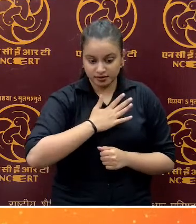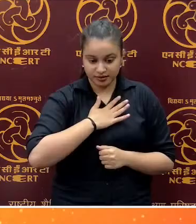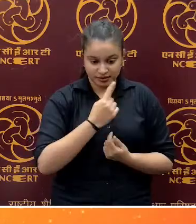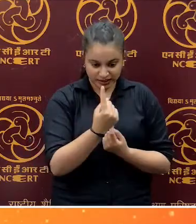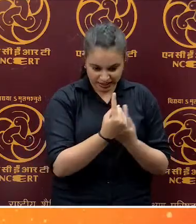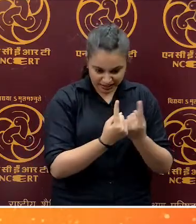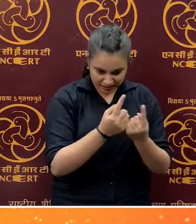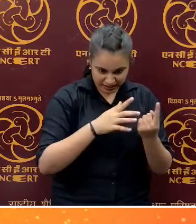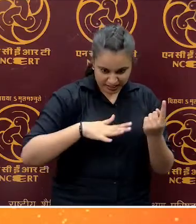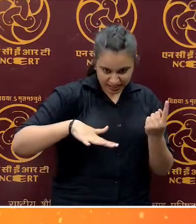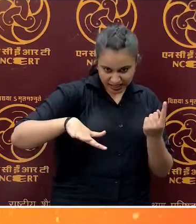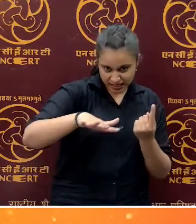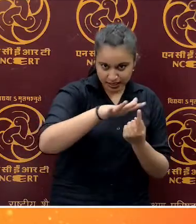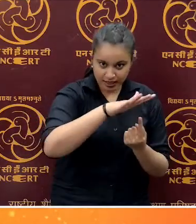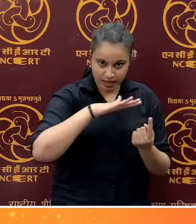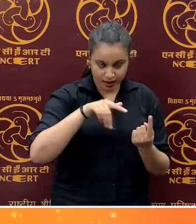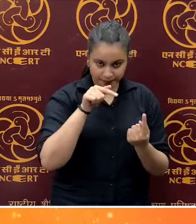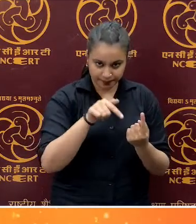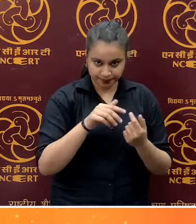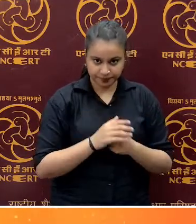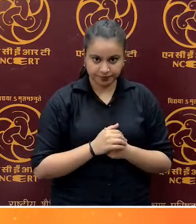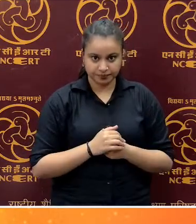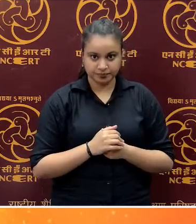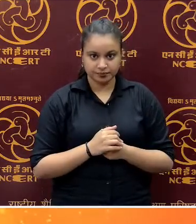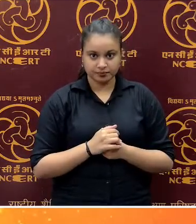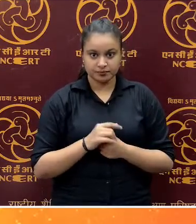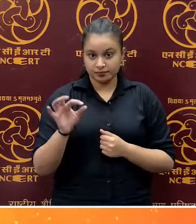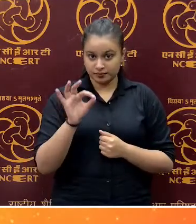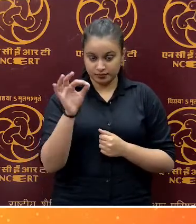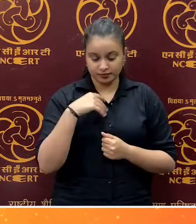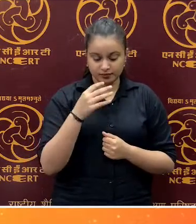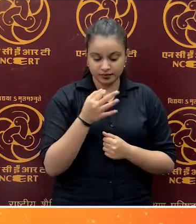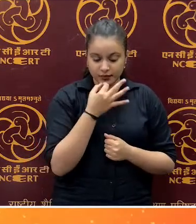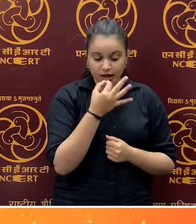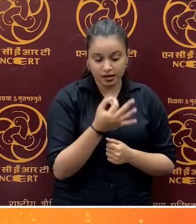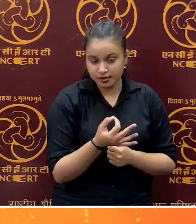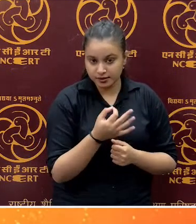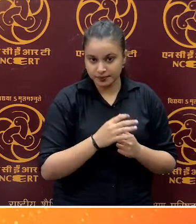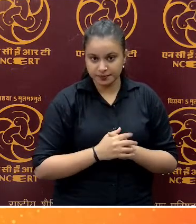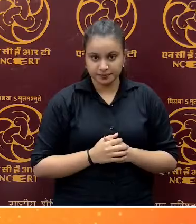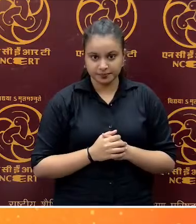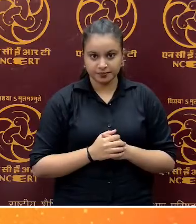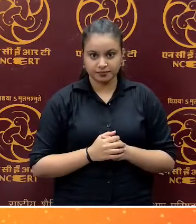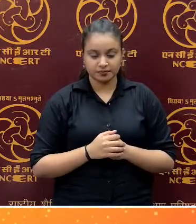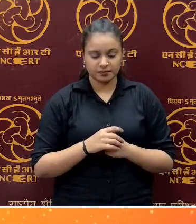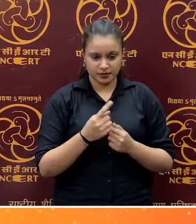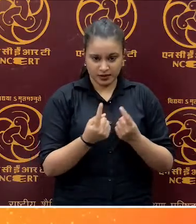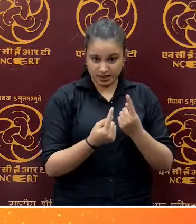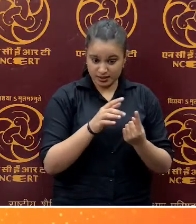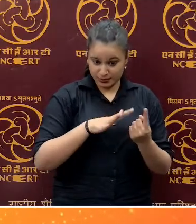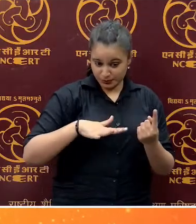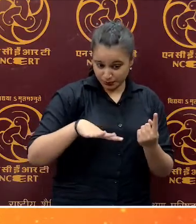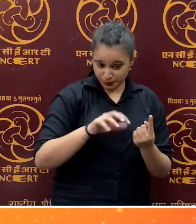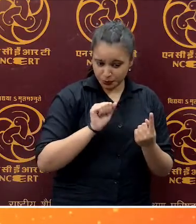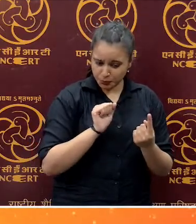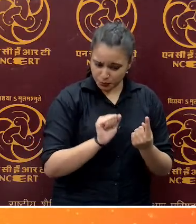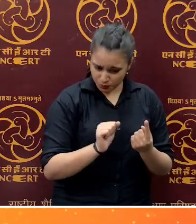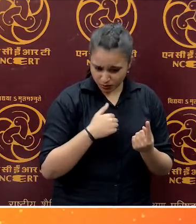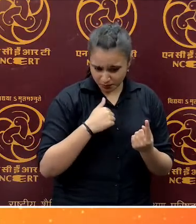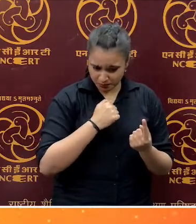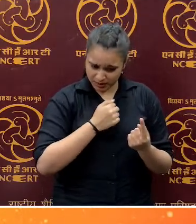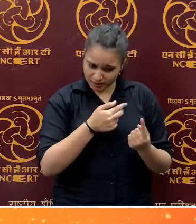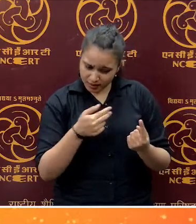that the cow eats. The fly went to the grass and asked, "Dear grass, do you know my